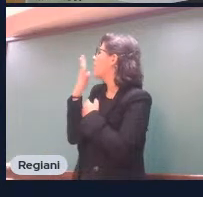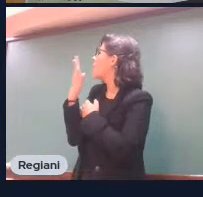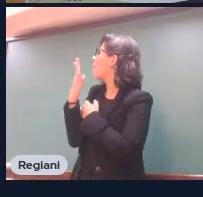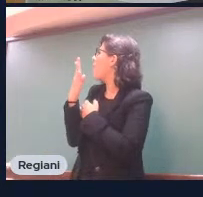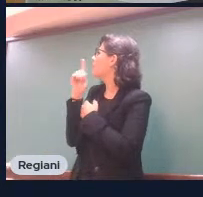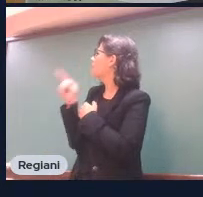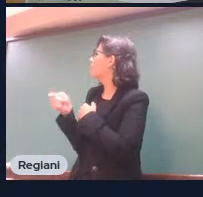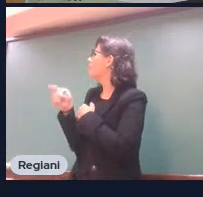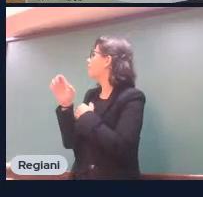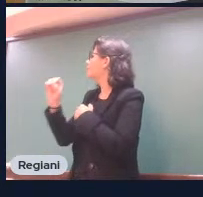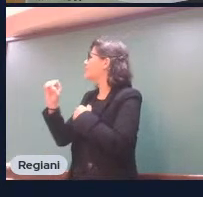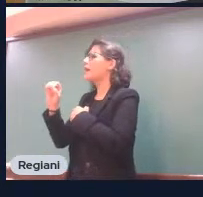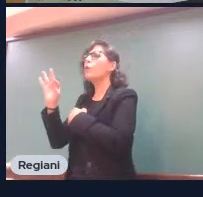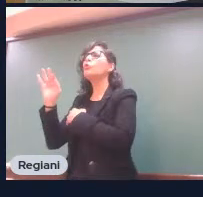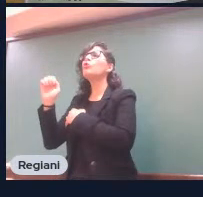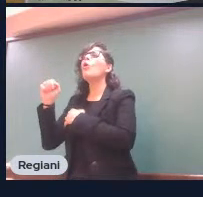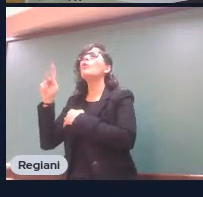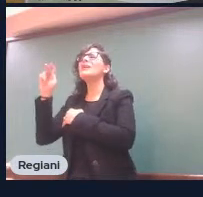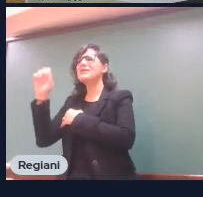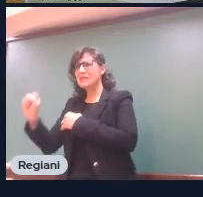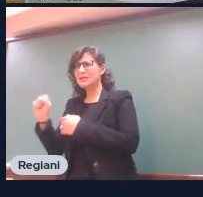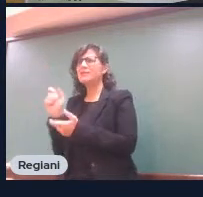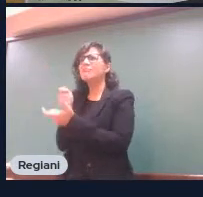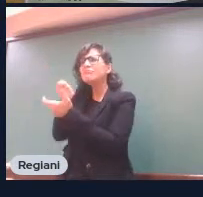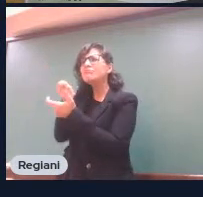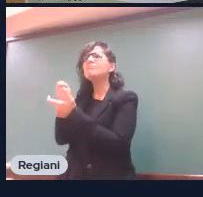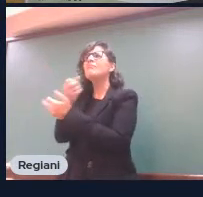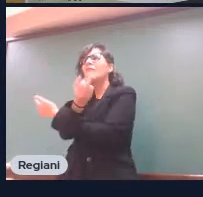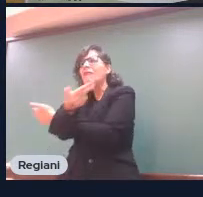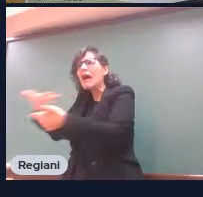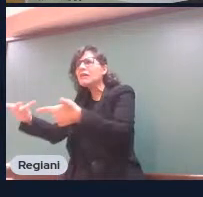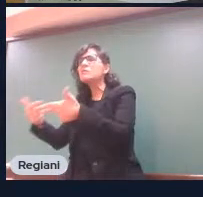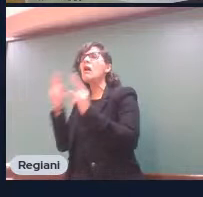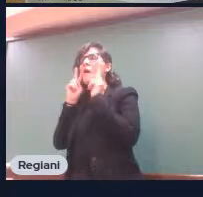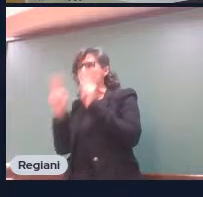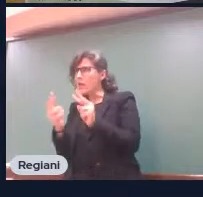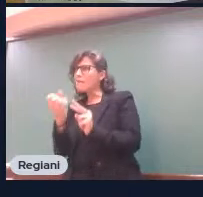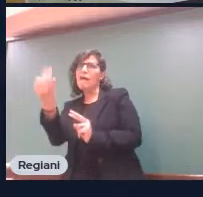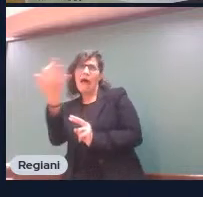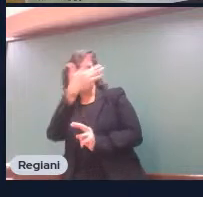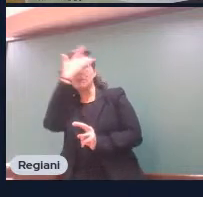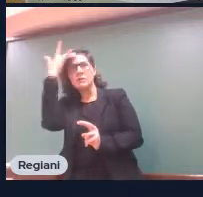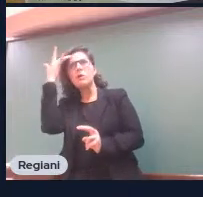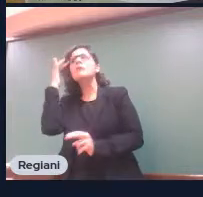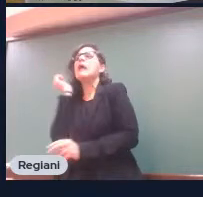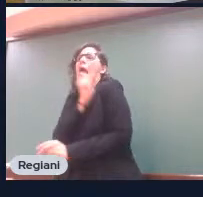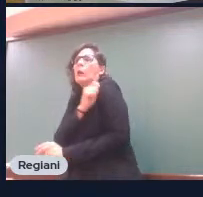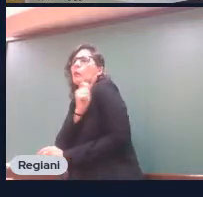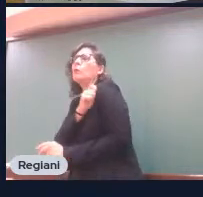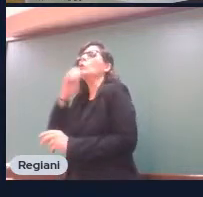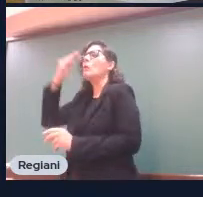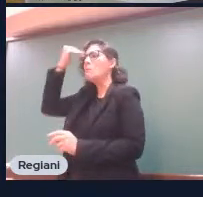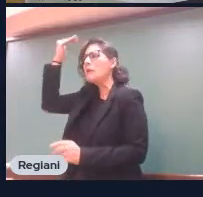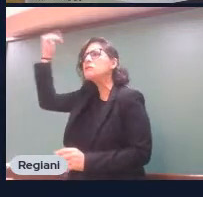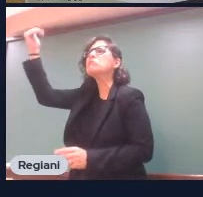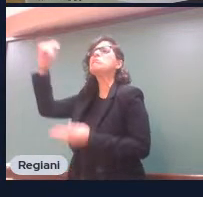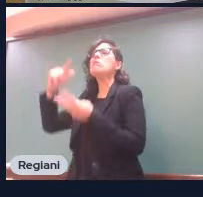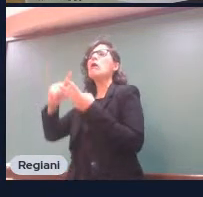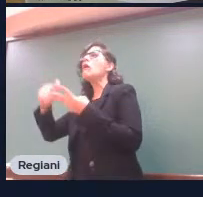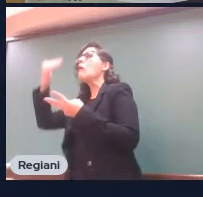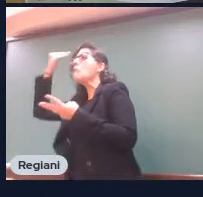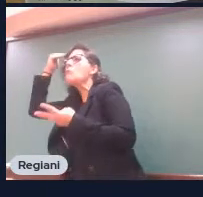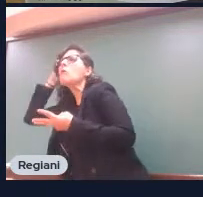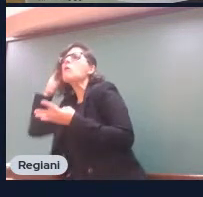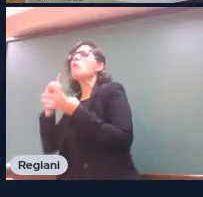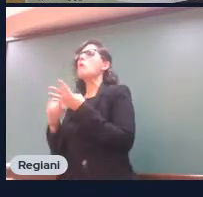makes an impact in the field. You will see scholars, and I'm sure you know them. It starts with Wiegand, Johnson, Hartmans,